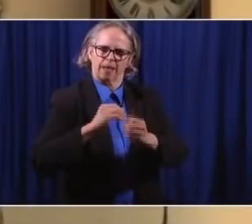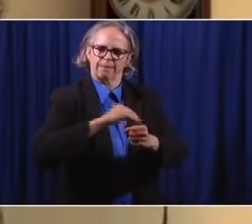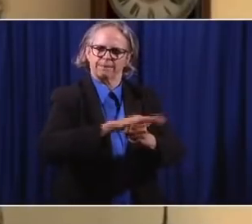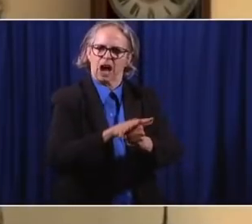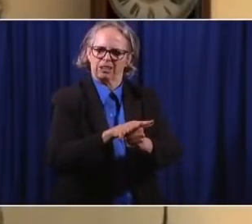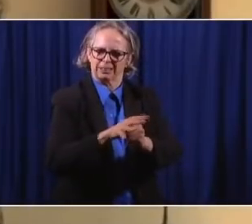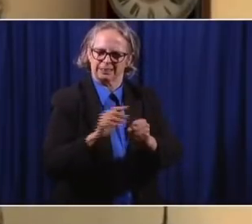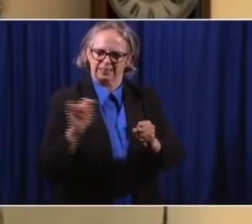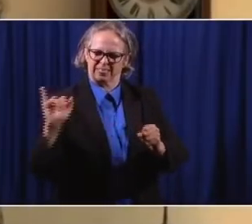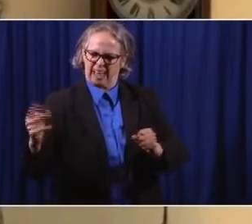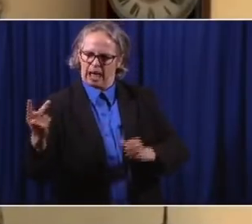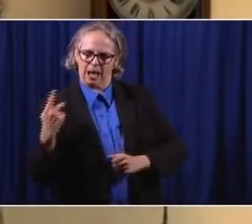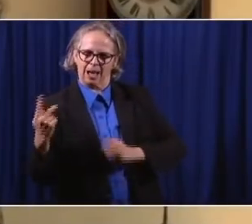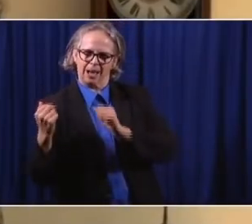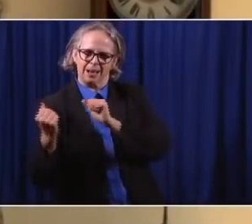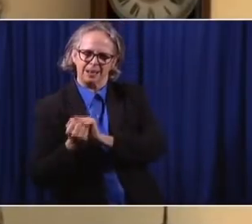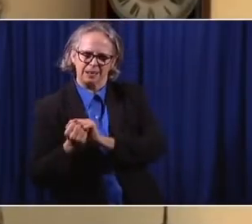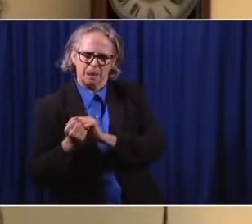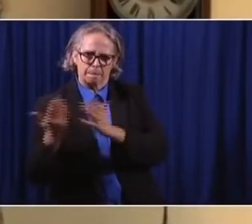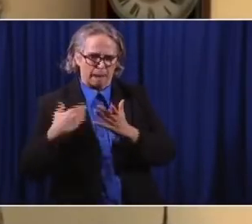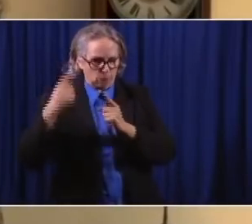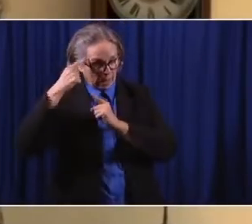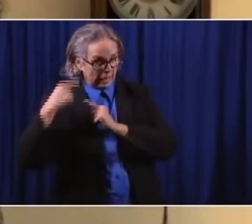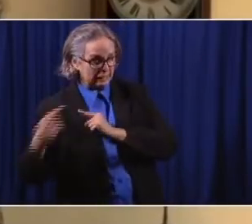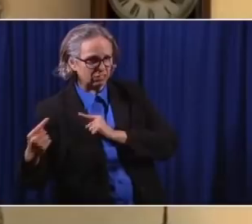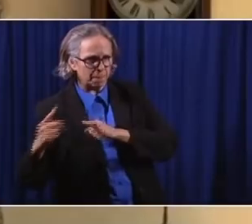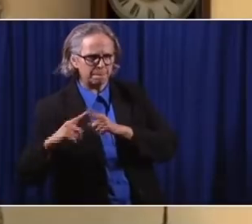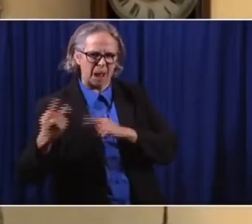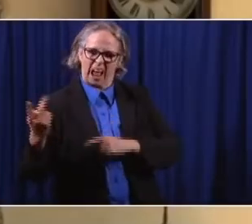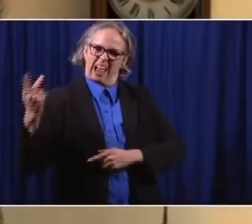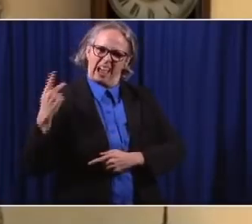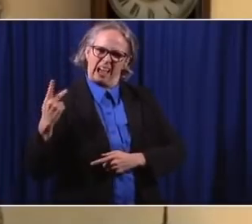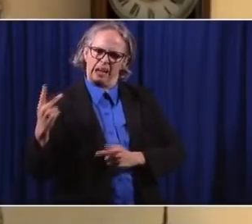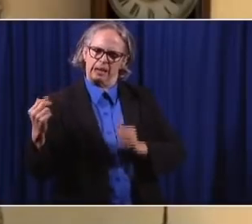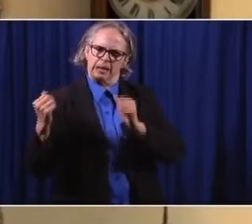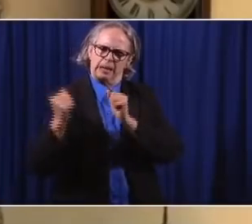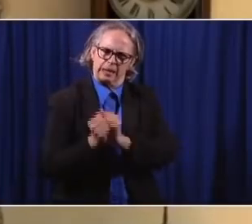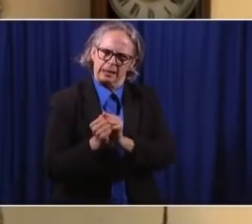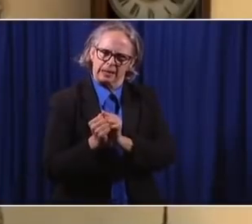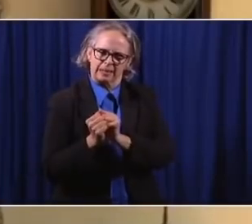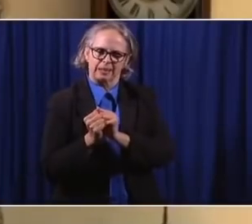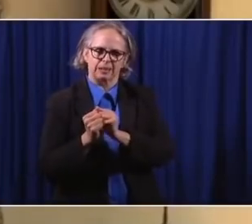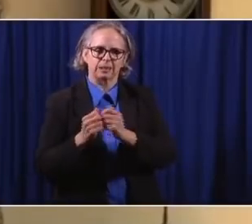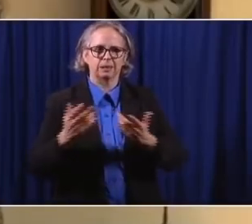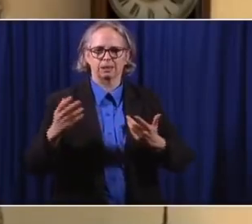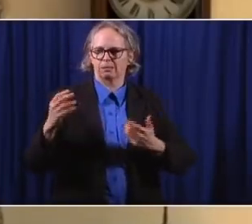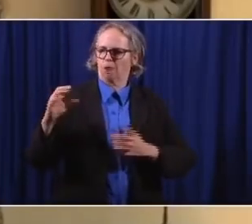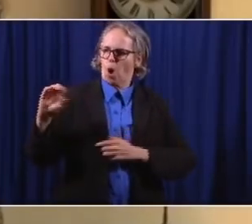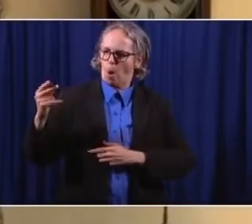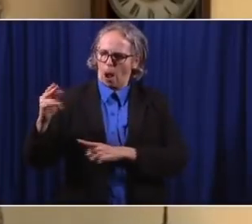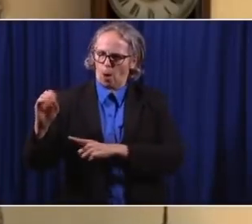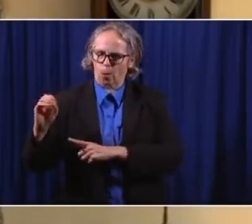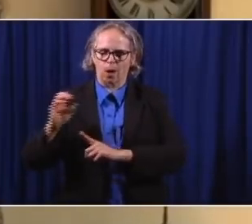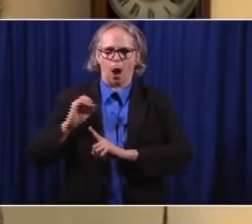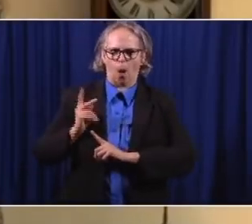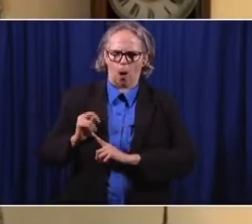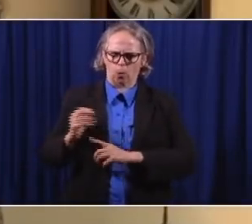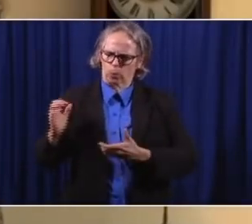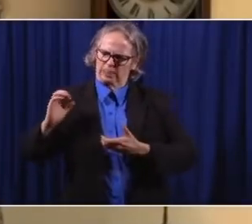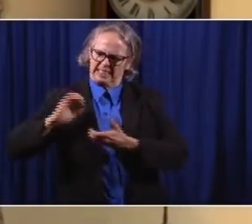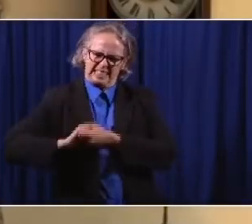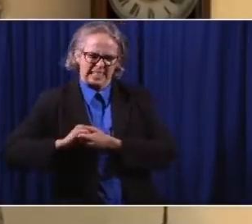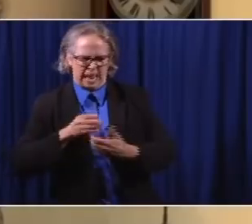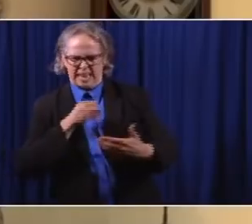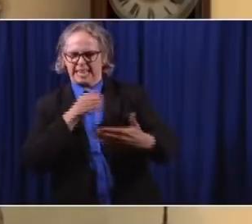we have still a lot more in common as Ohioans than we don't have in common. And